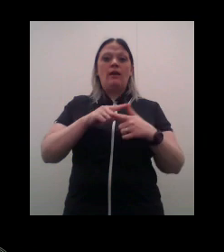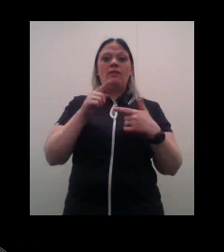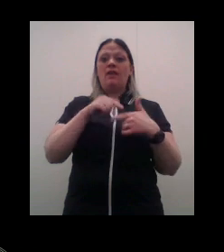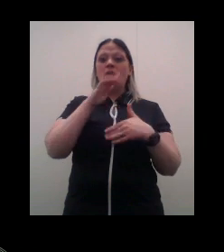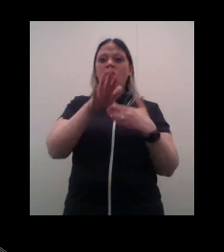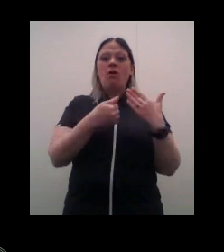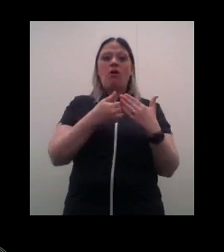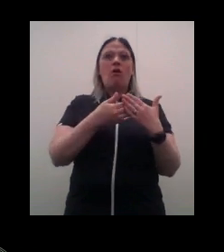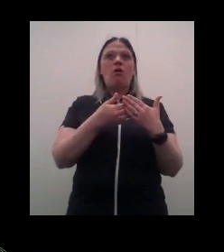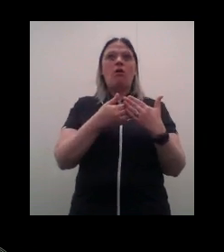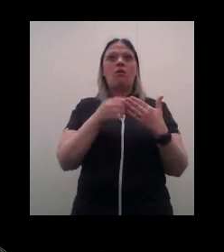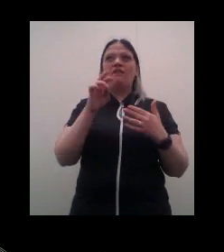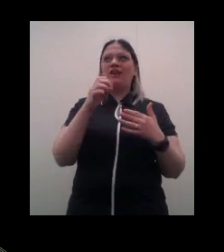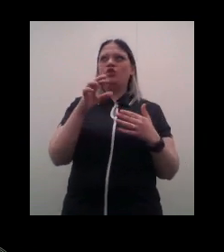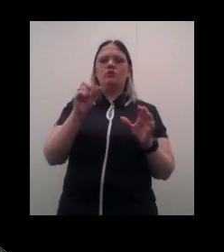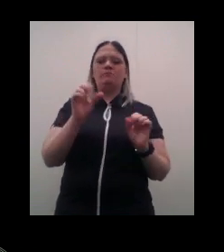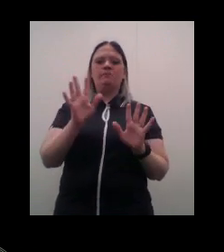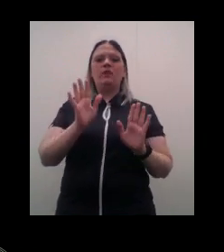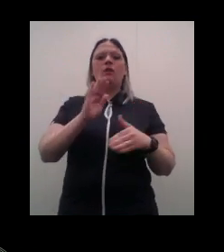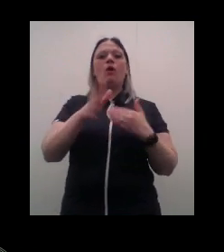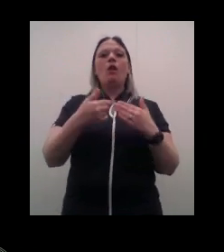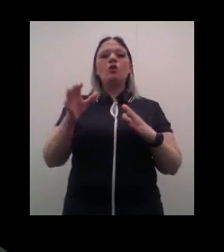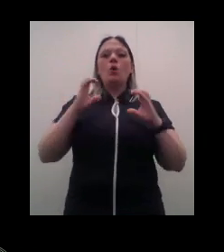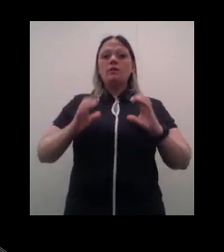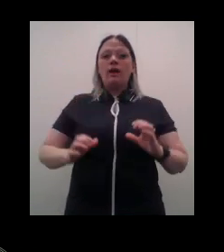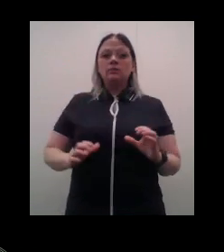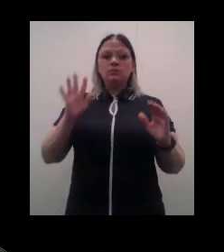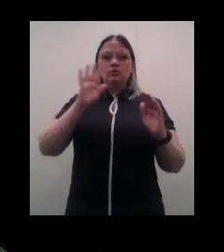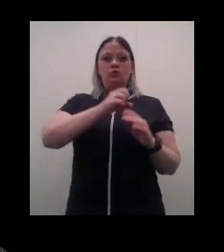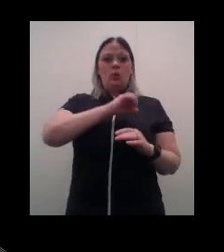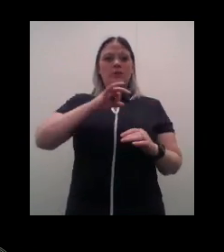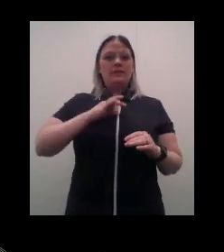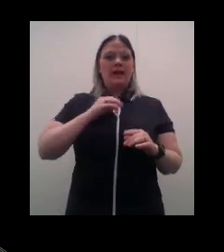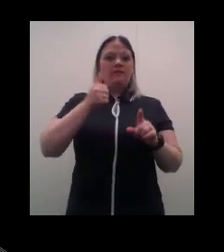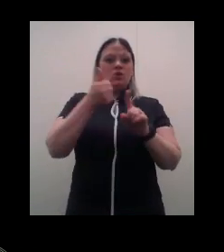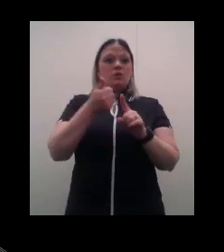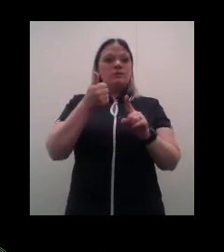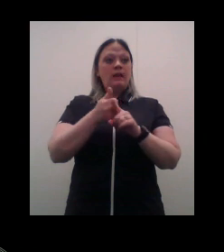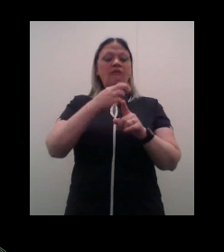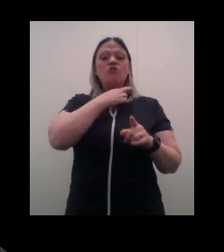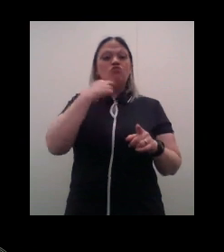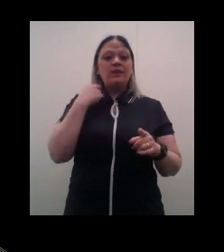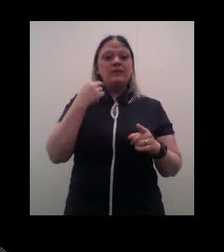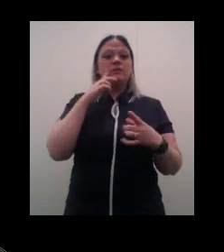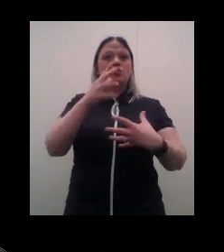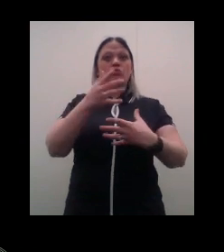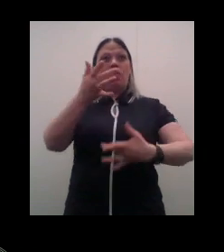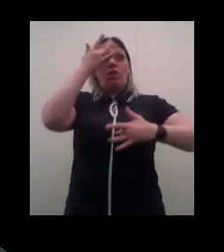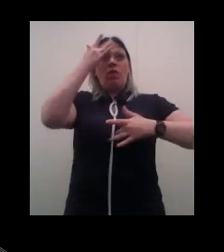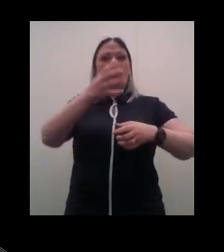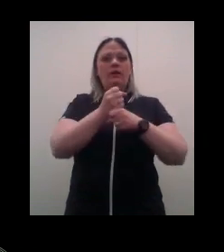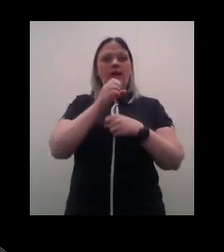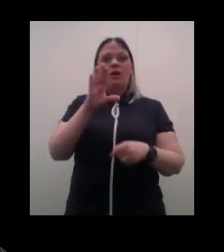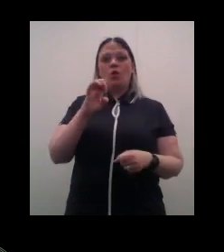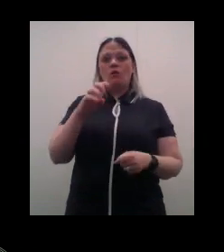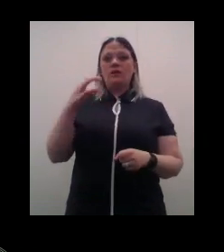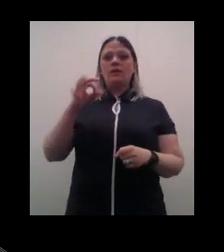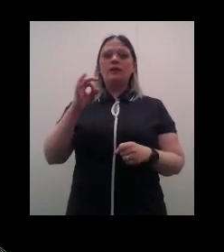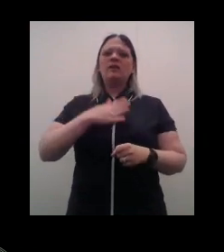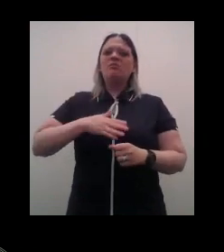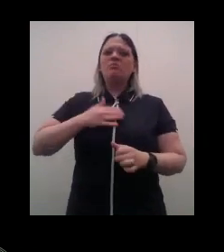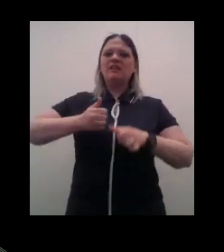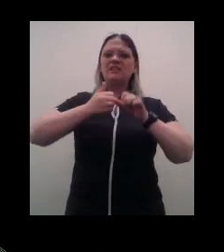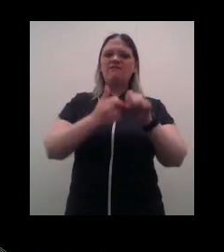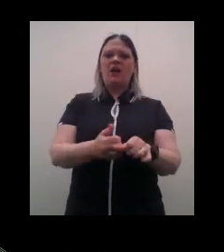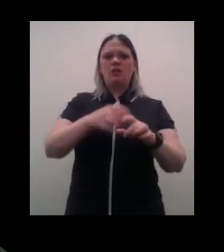or your patrons, your staff, and yourself at risk for contracting COVID-19. So please follow the pause